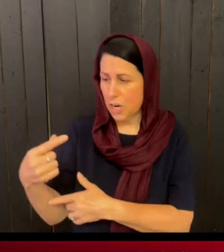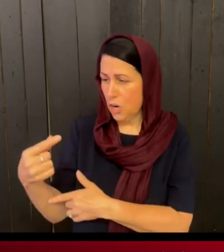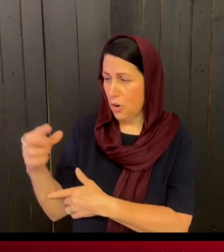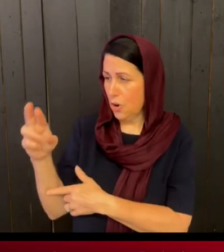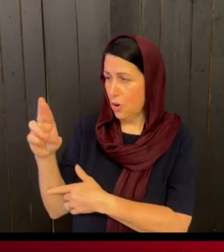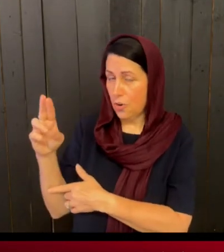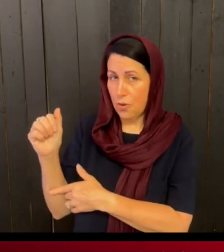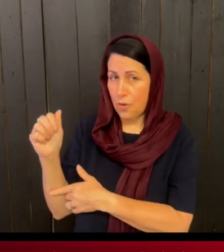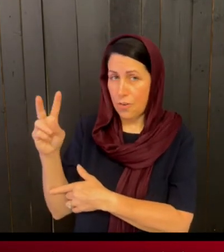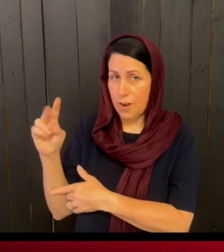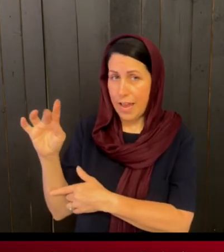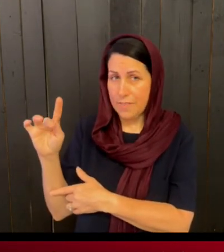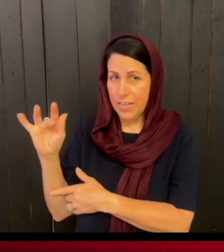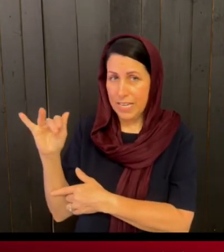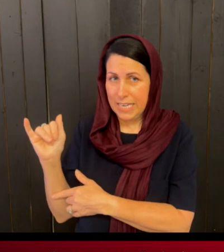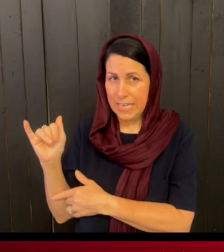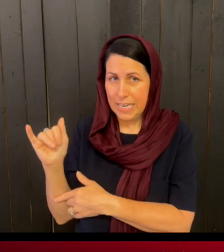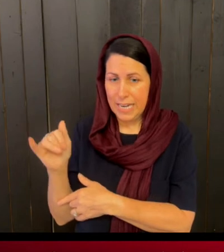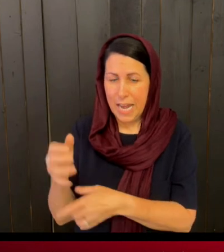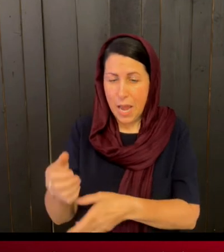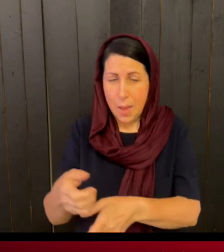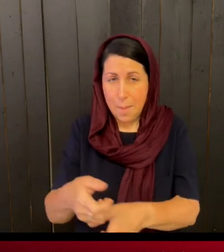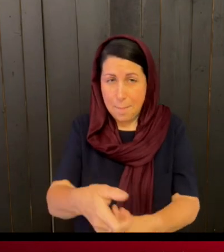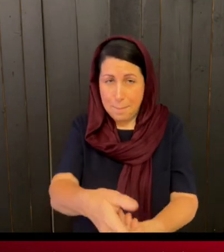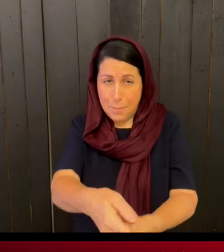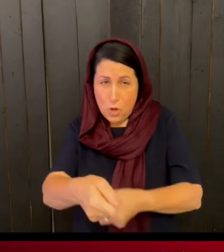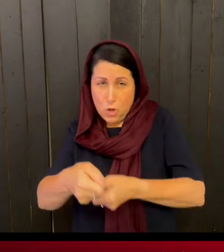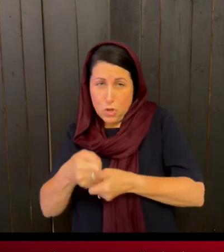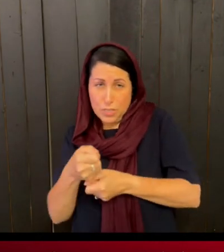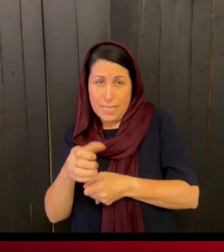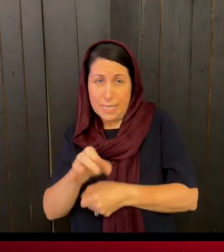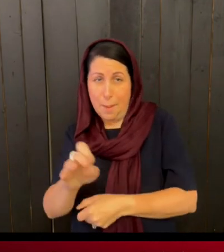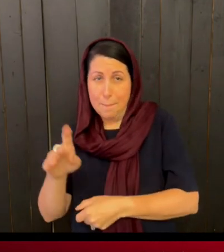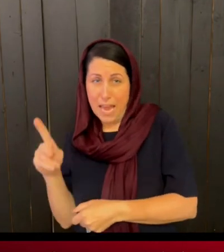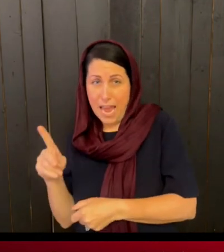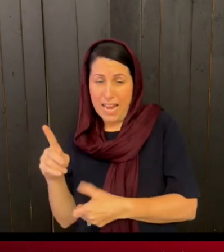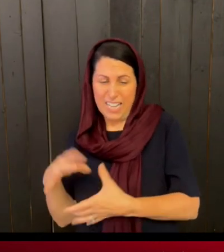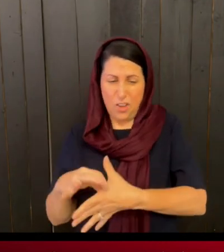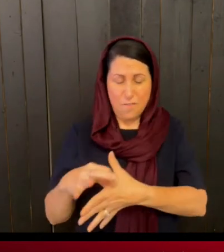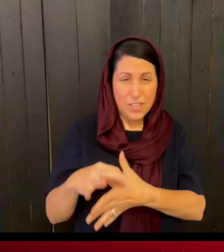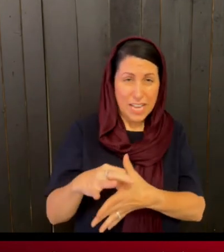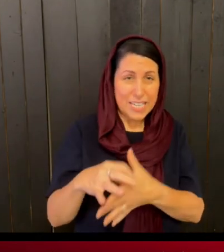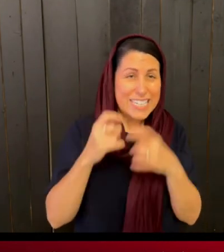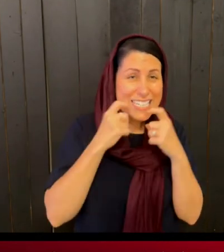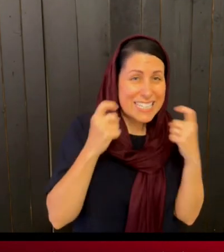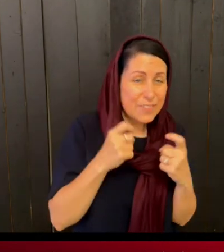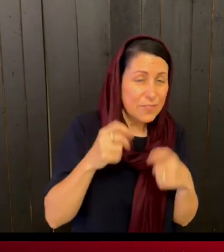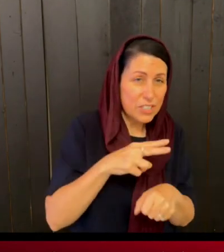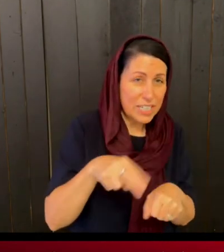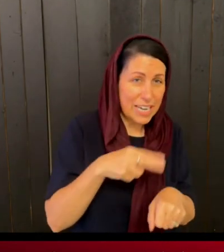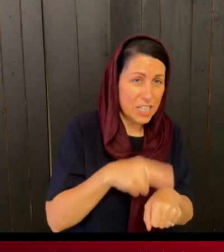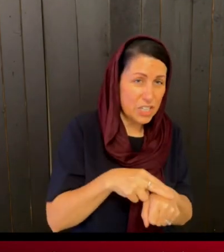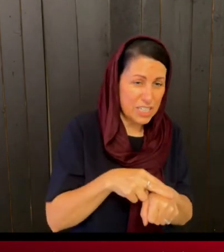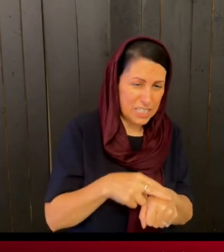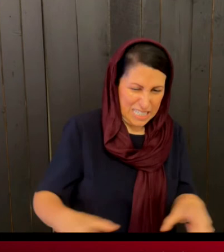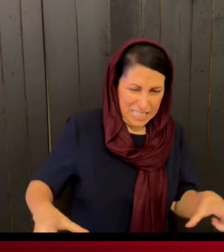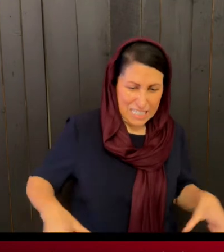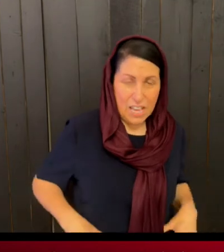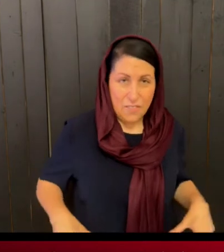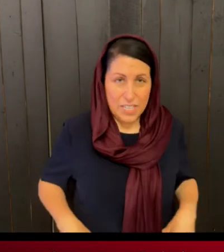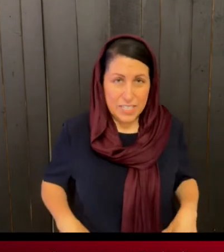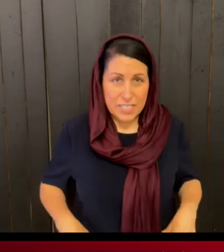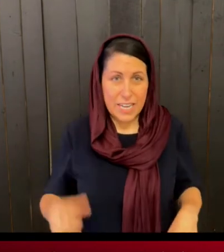takes over in our life and pulls us back into the flesh or back into selfishness. And if we're not